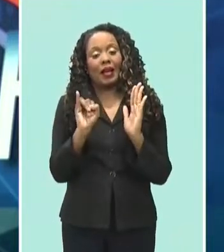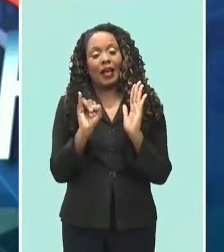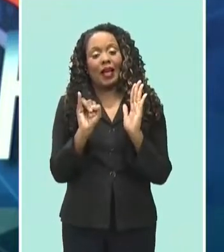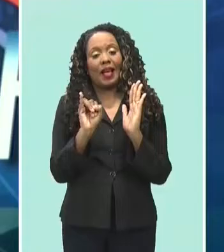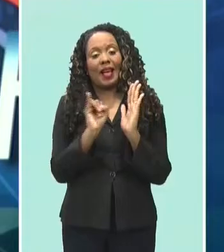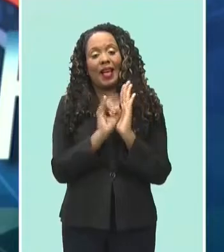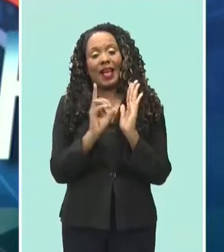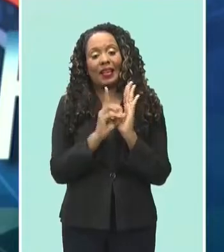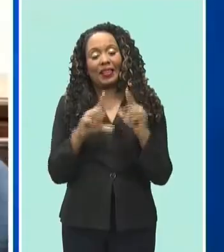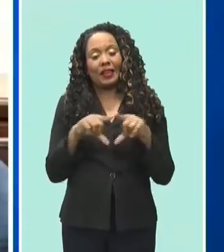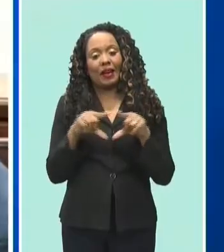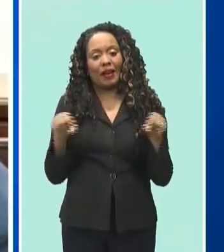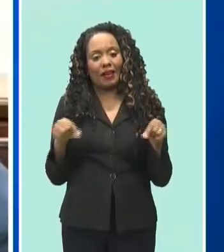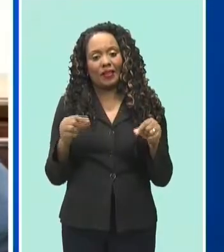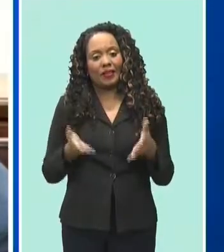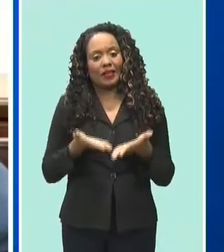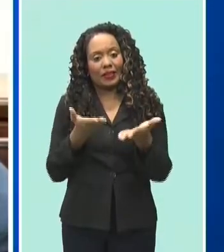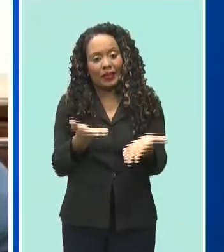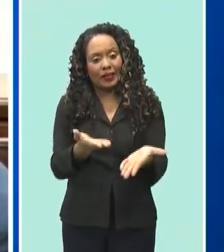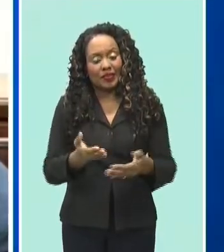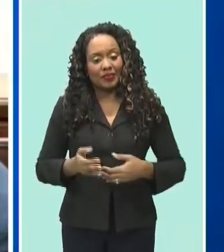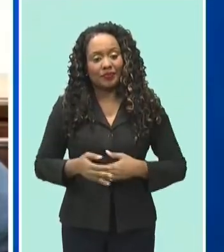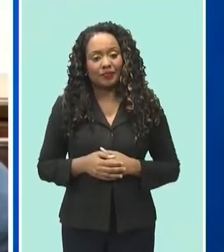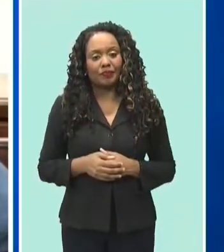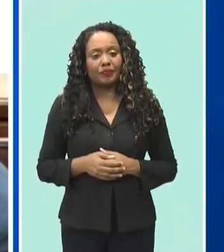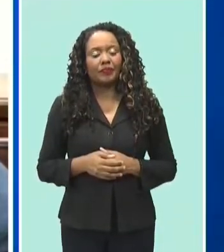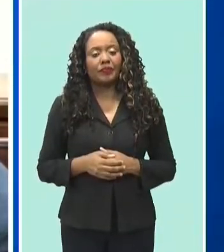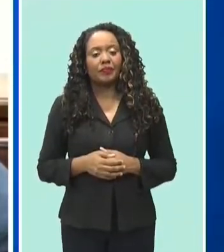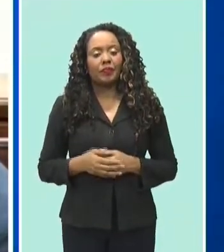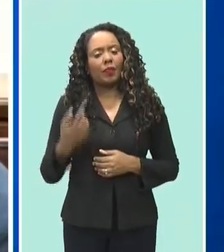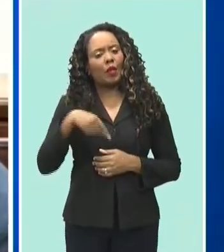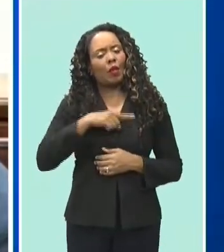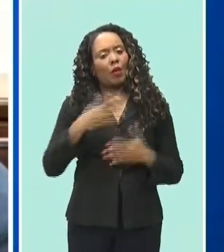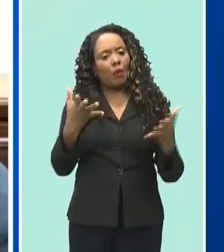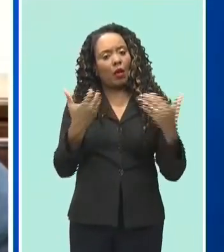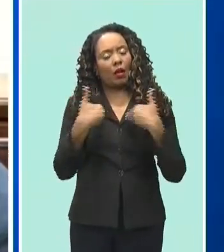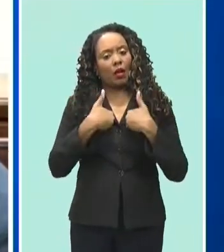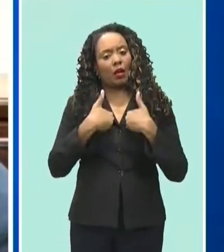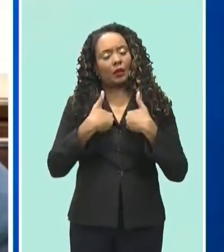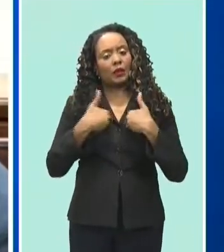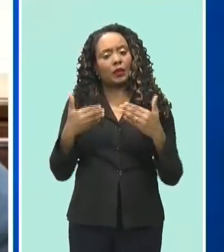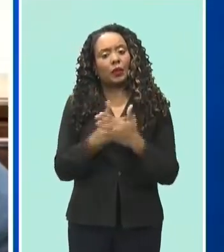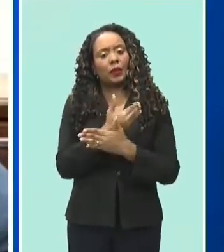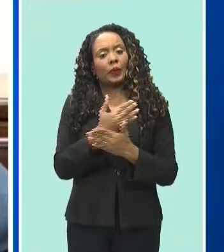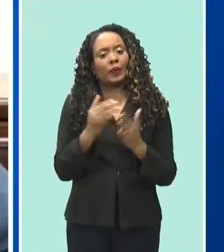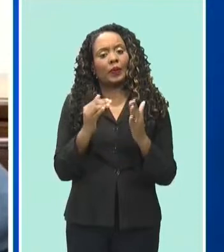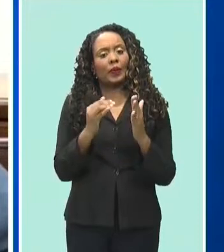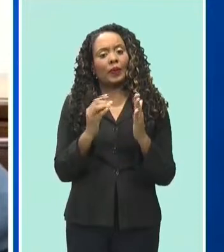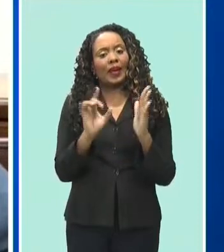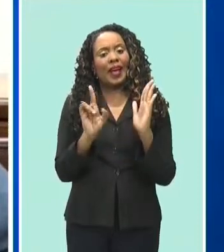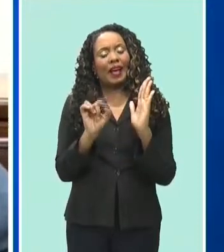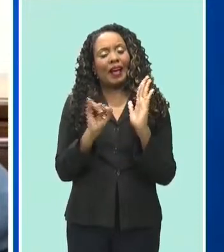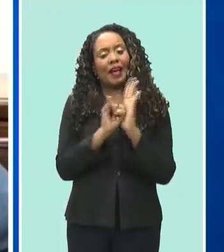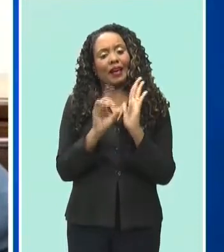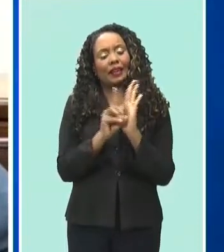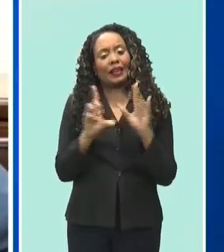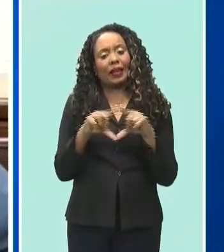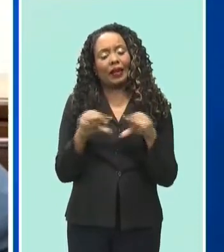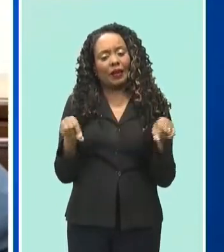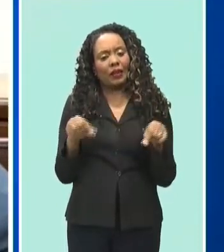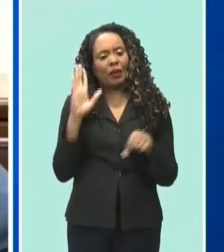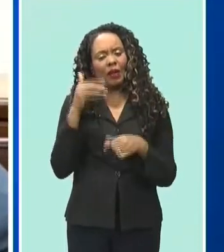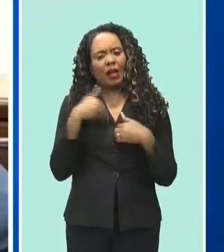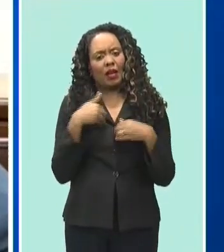rolled out. We are speaking about a new ID card, for example, which may have